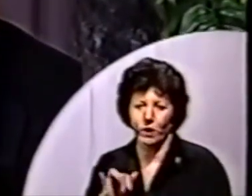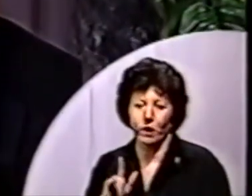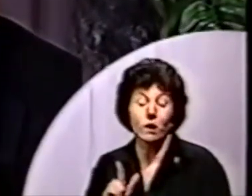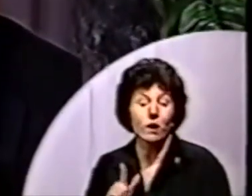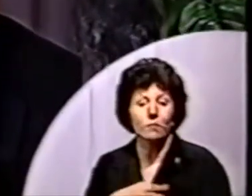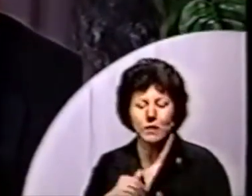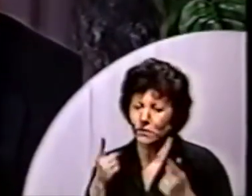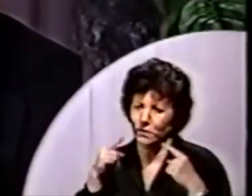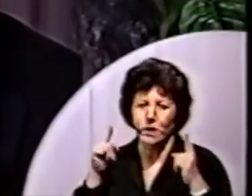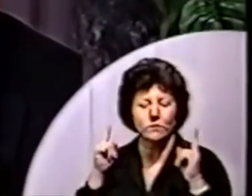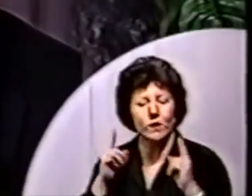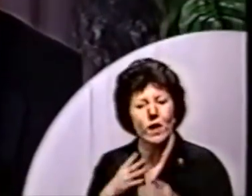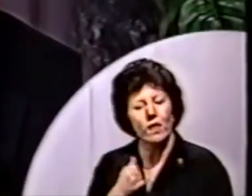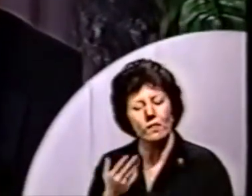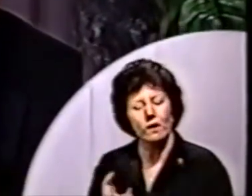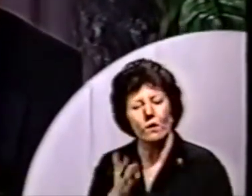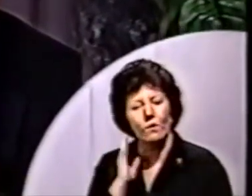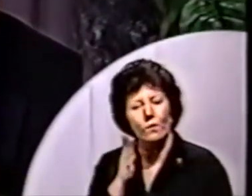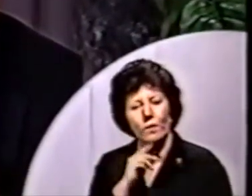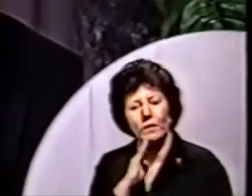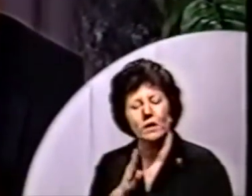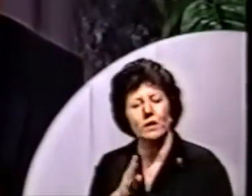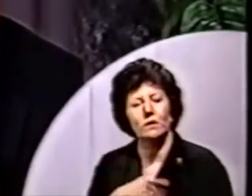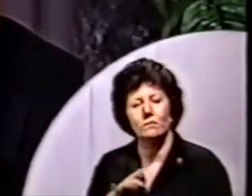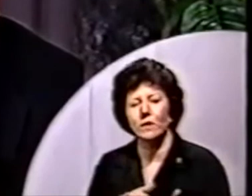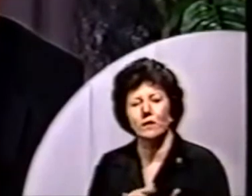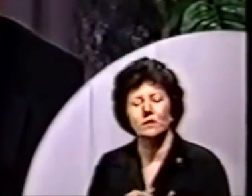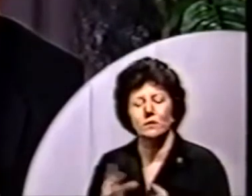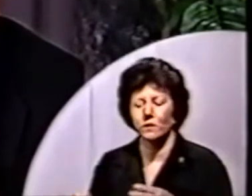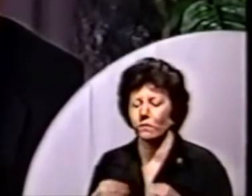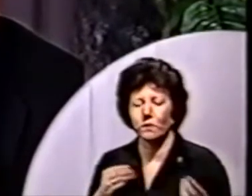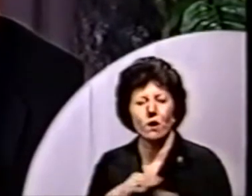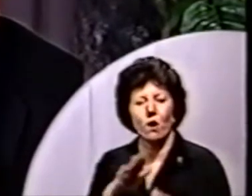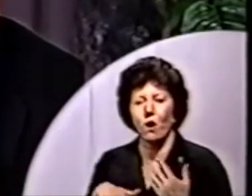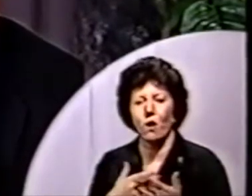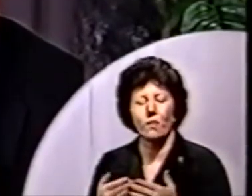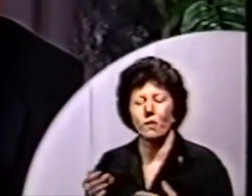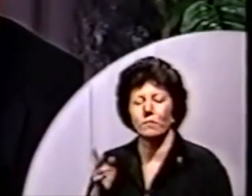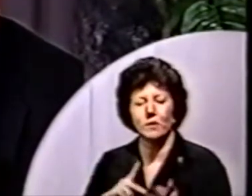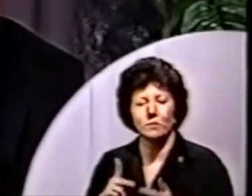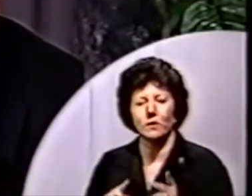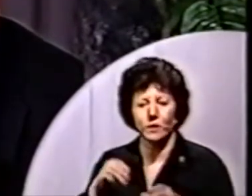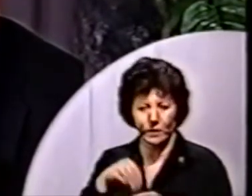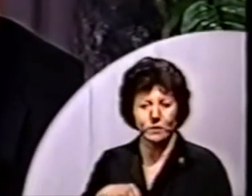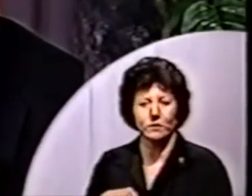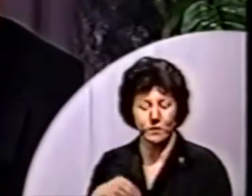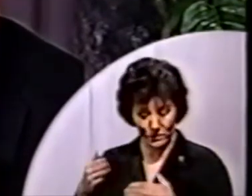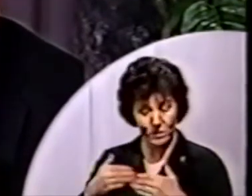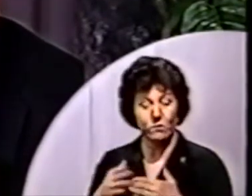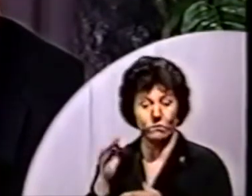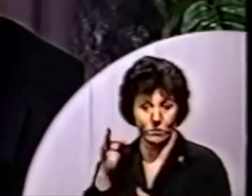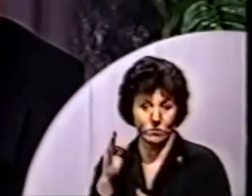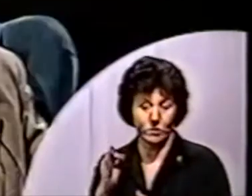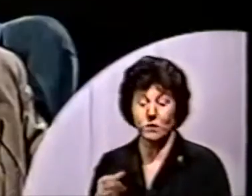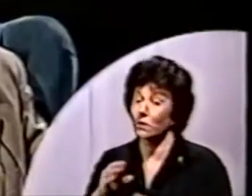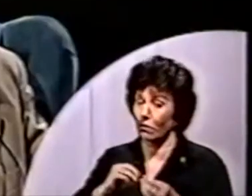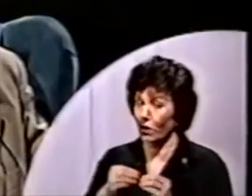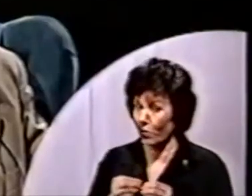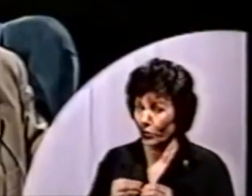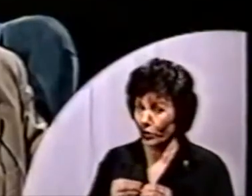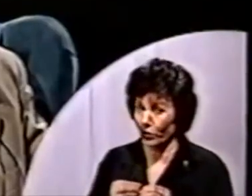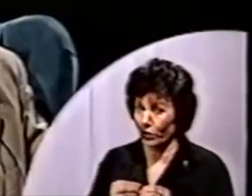and there will be vaccines distributed to the general population in the near future. Is there a number the people can get a hold of you